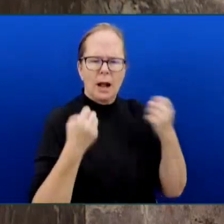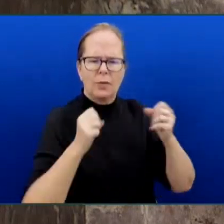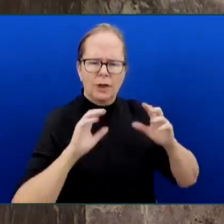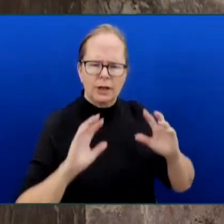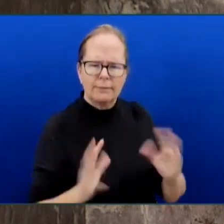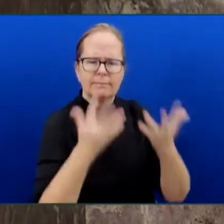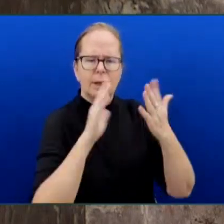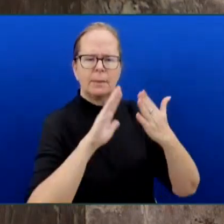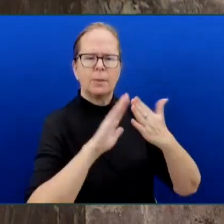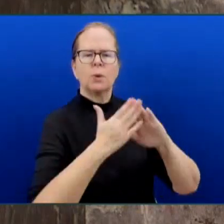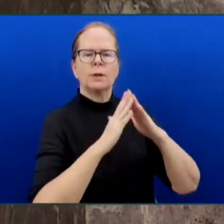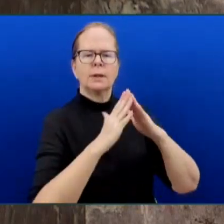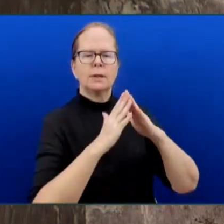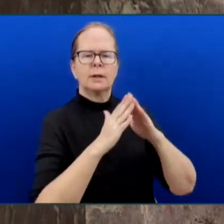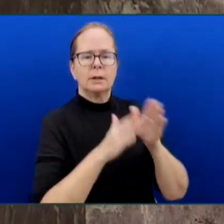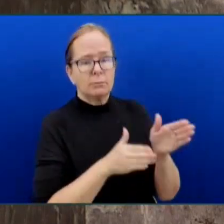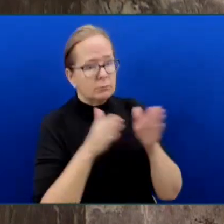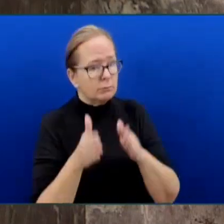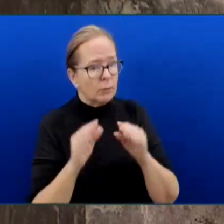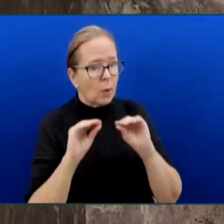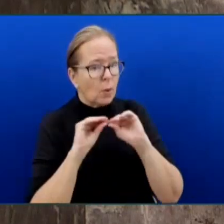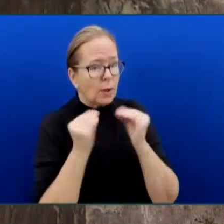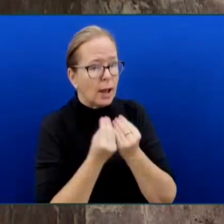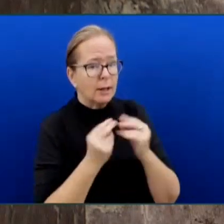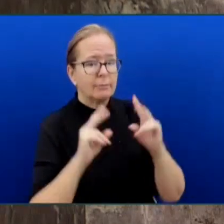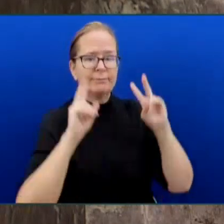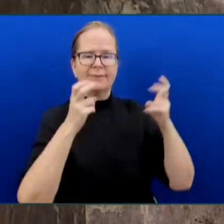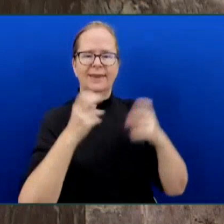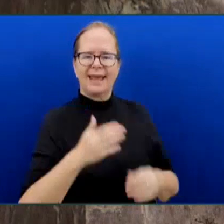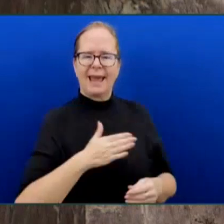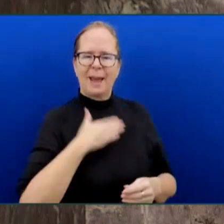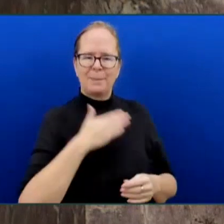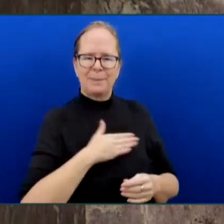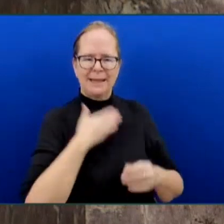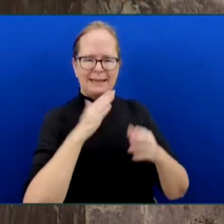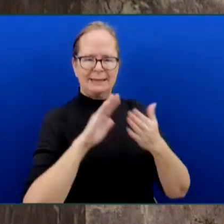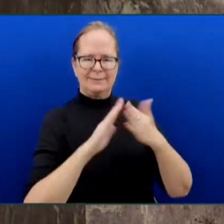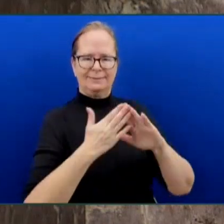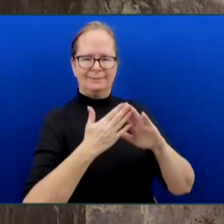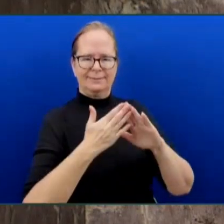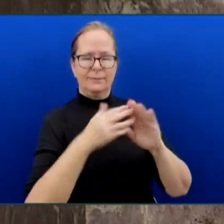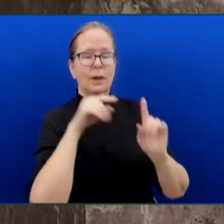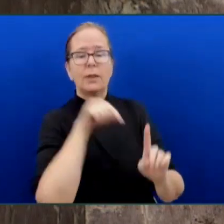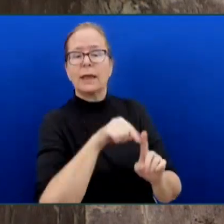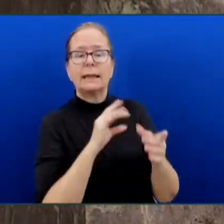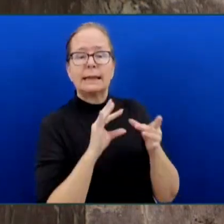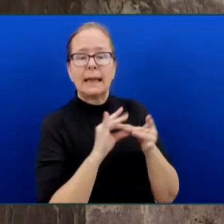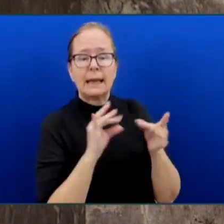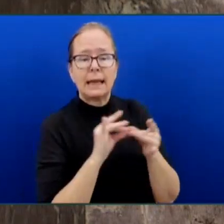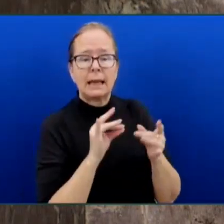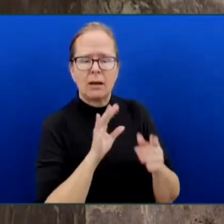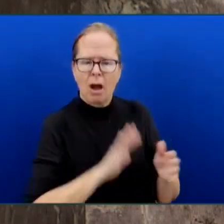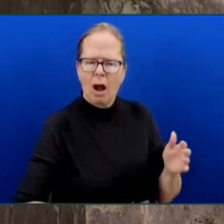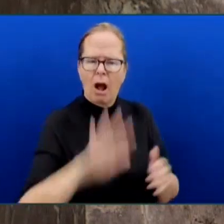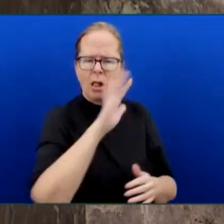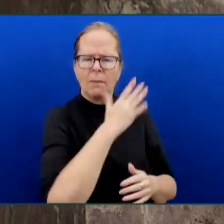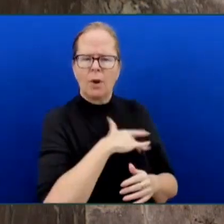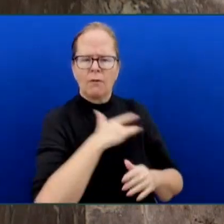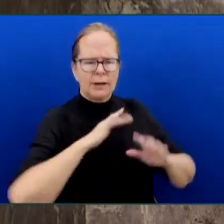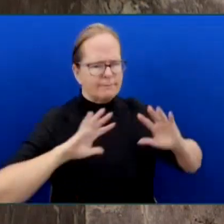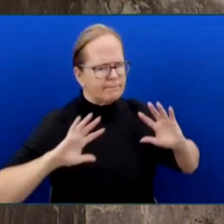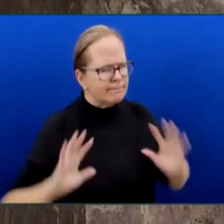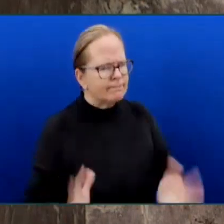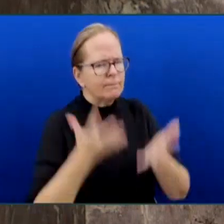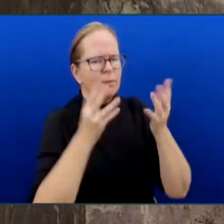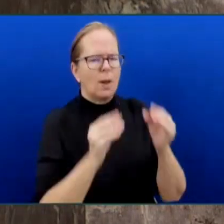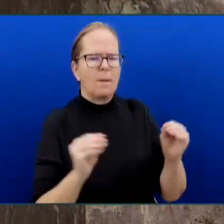said to solve the housing crisis, we need a province-wide effort to build more diverse housing options, both market and non-market.